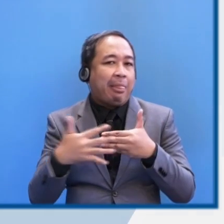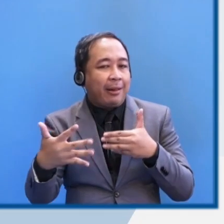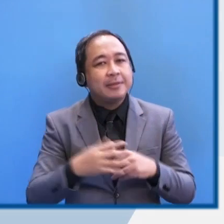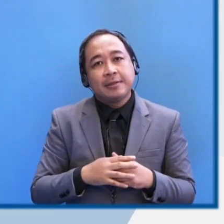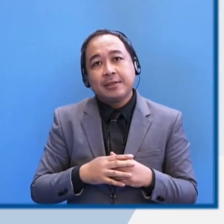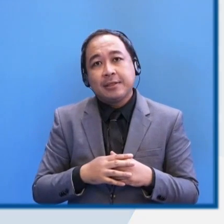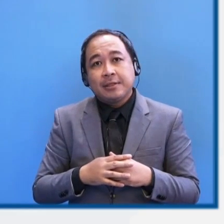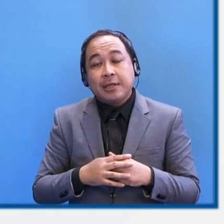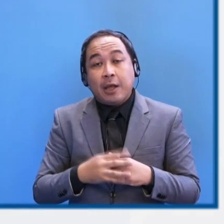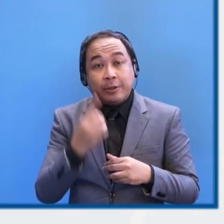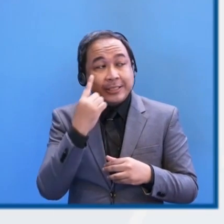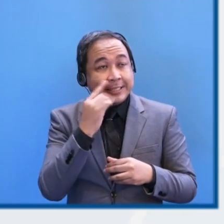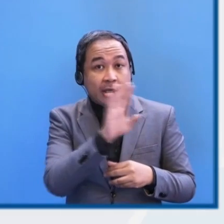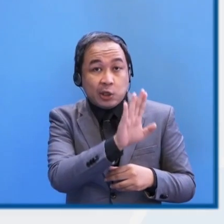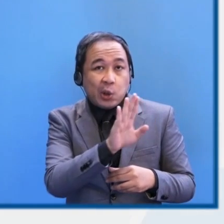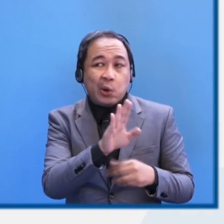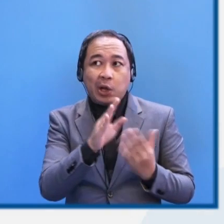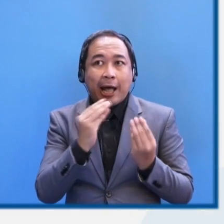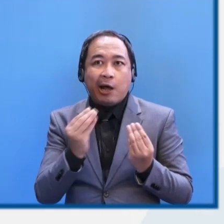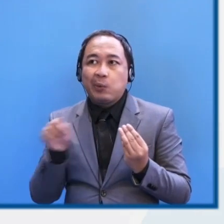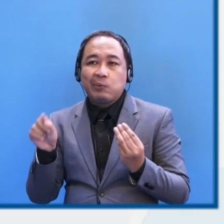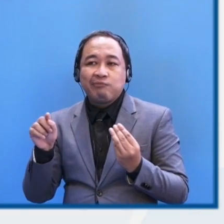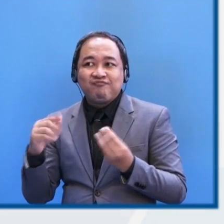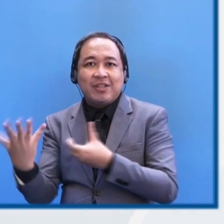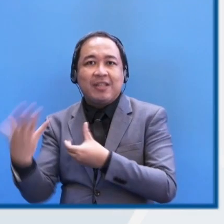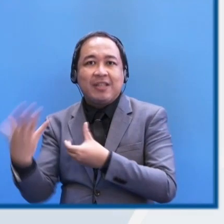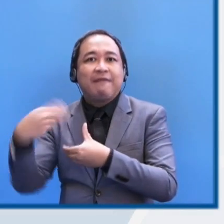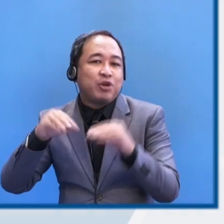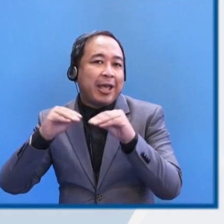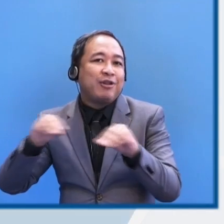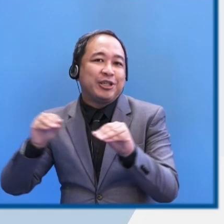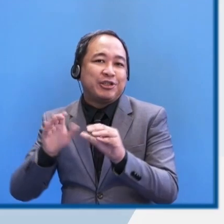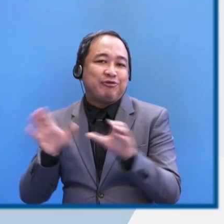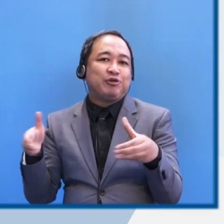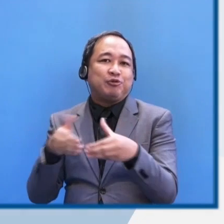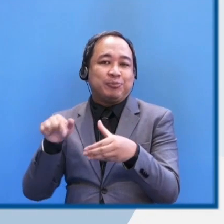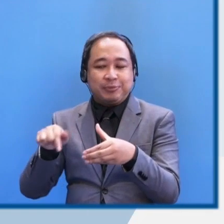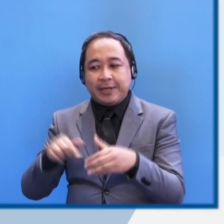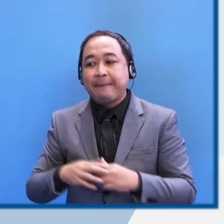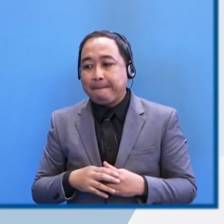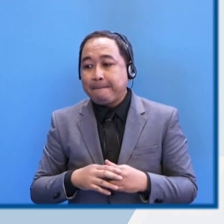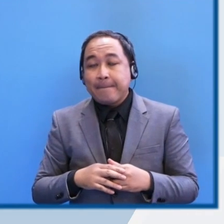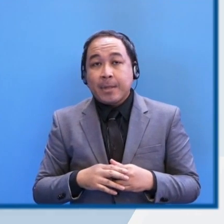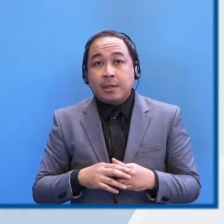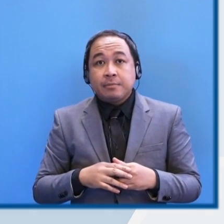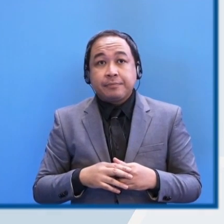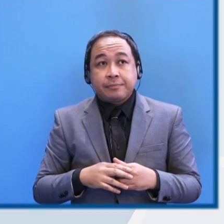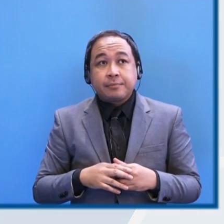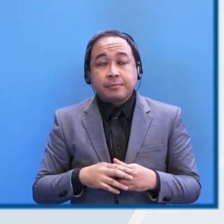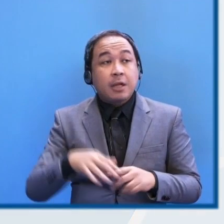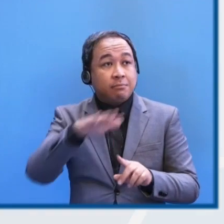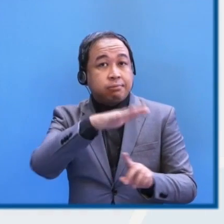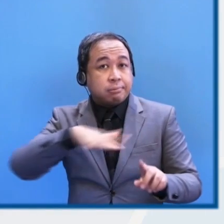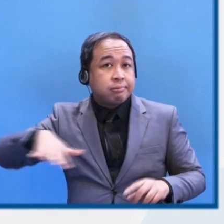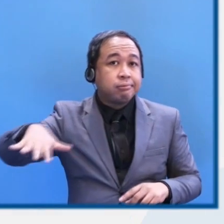we'll like to hear more about that as well. As well, I think for many of us,